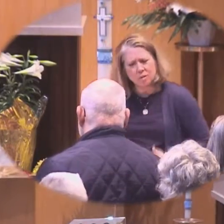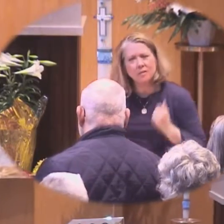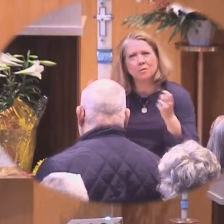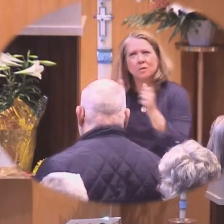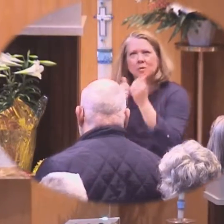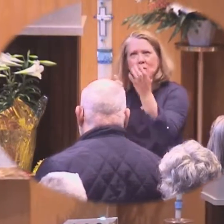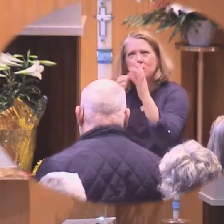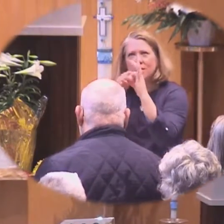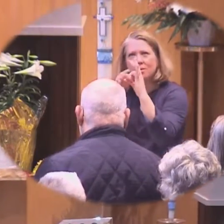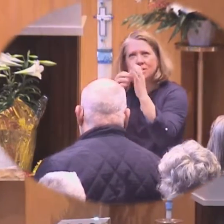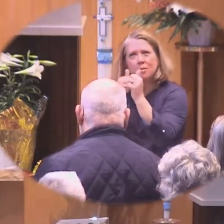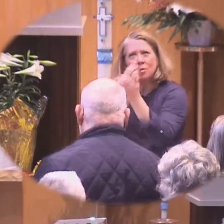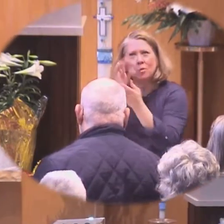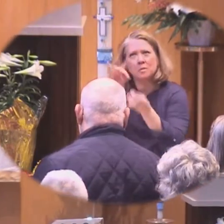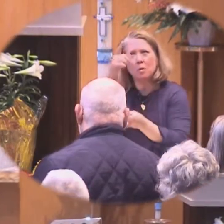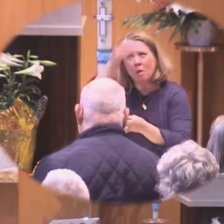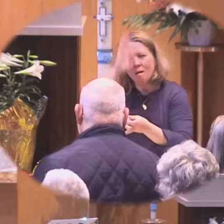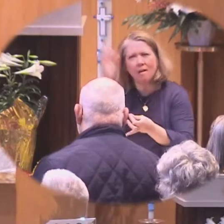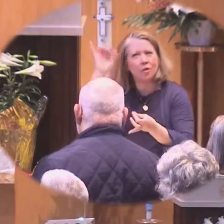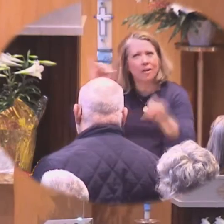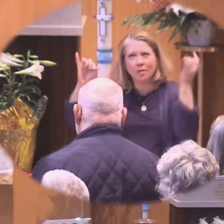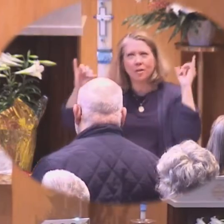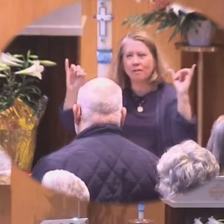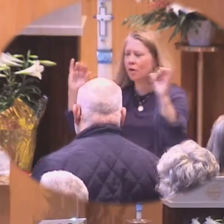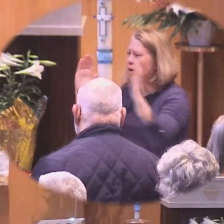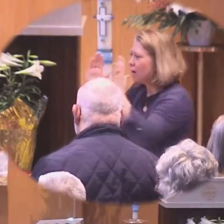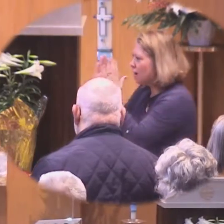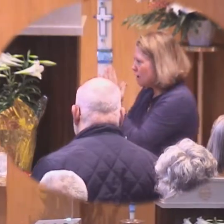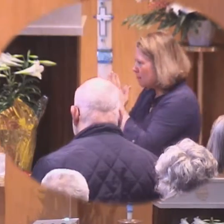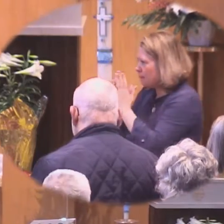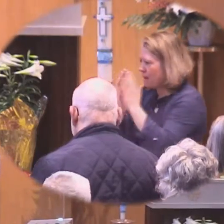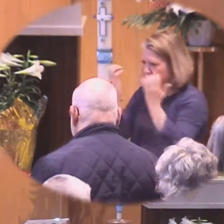of the Holy Spirit, one God forever and ever. Amen.